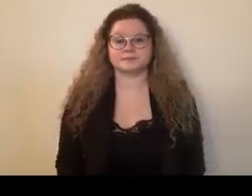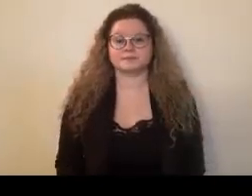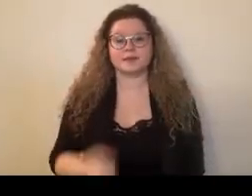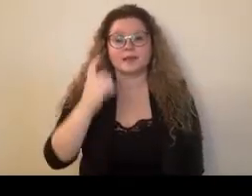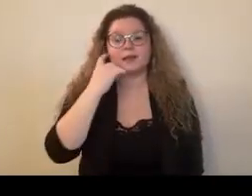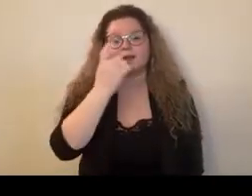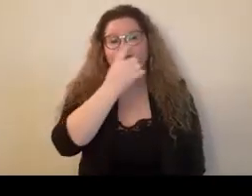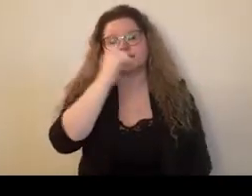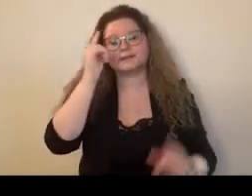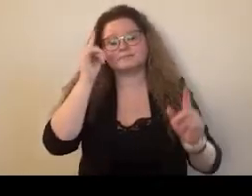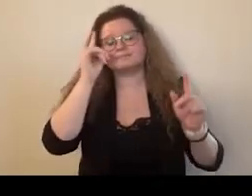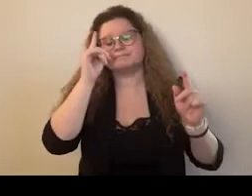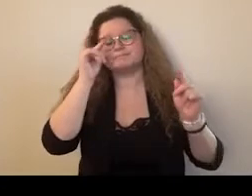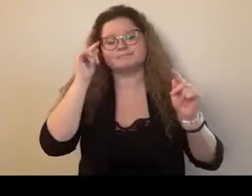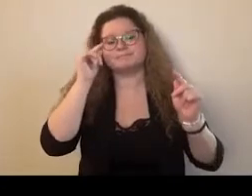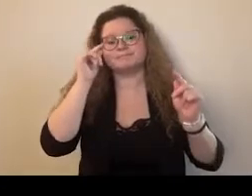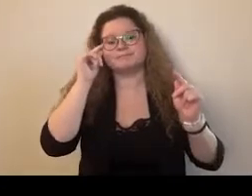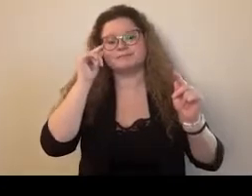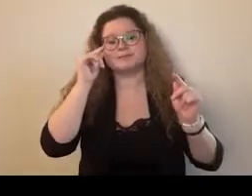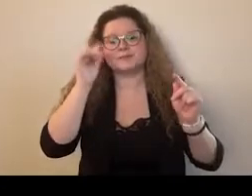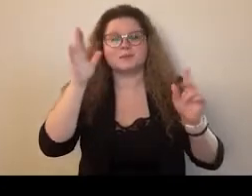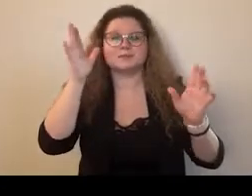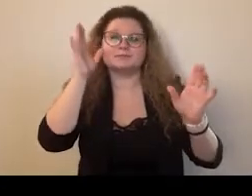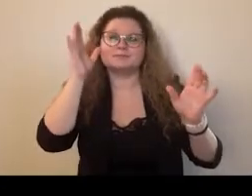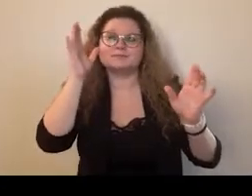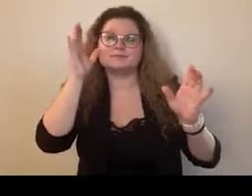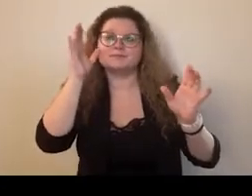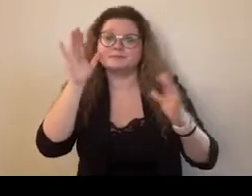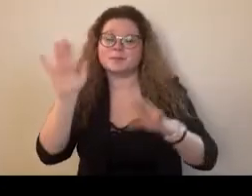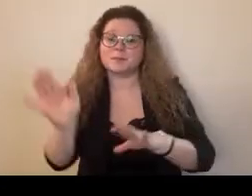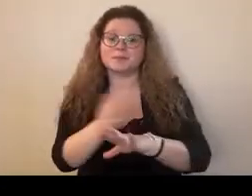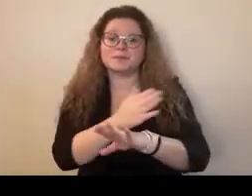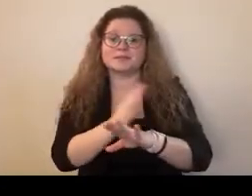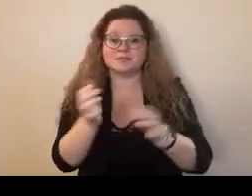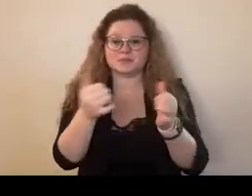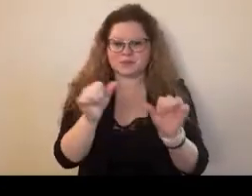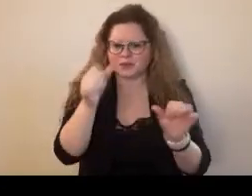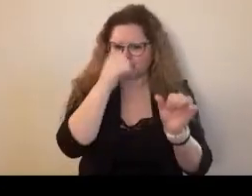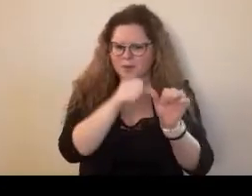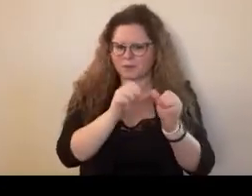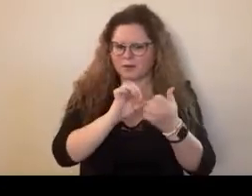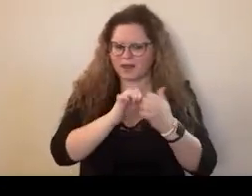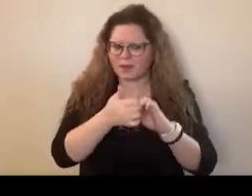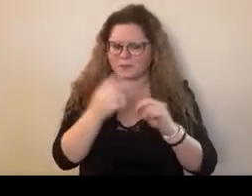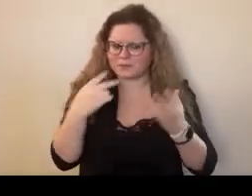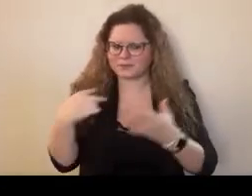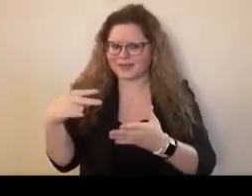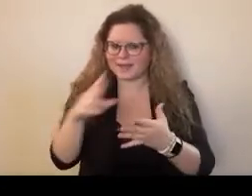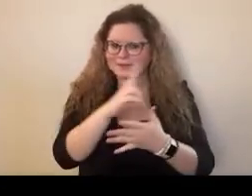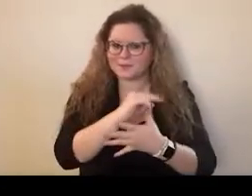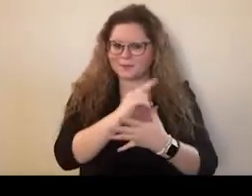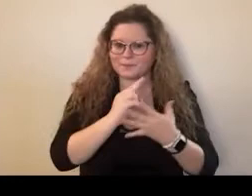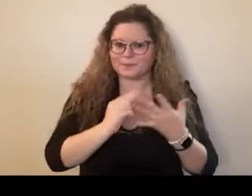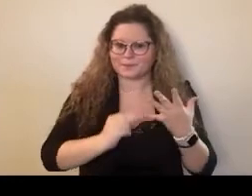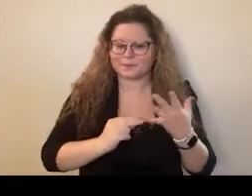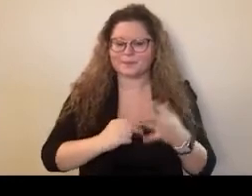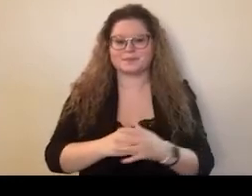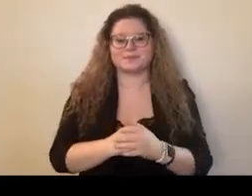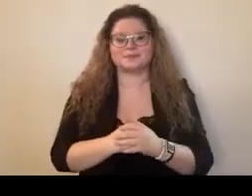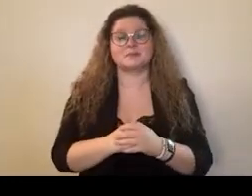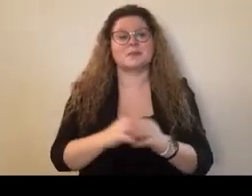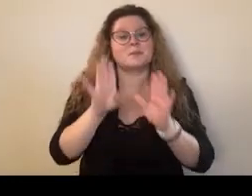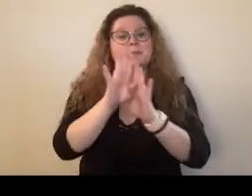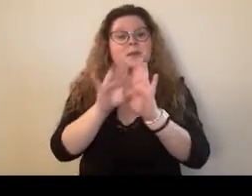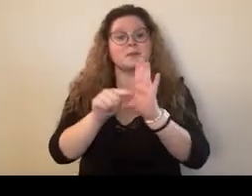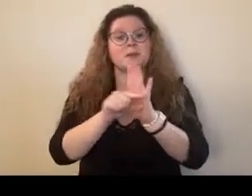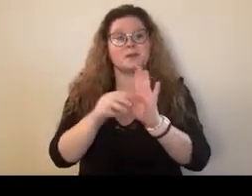are closed as she gets in time with the music and tries to remember the steps she's been taught. In the background is a